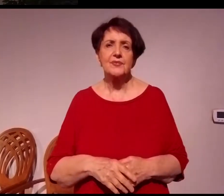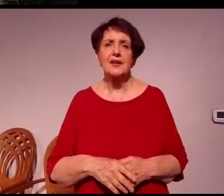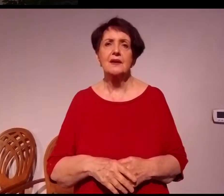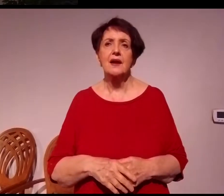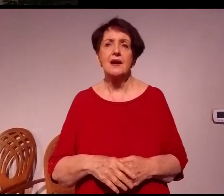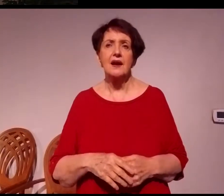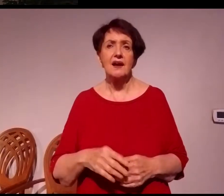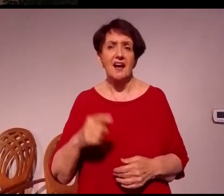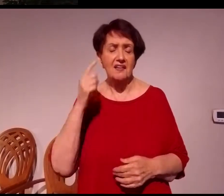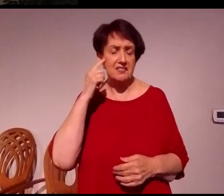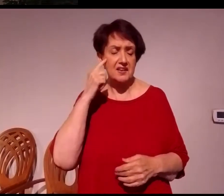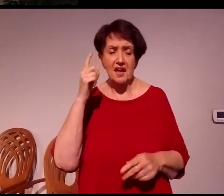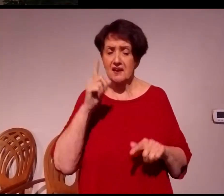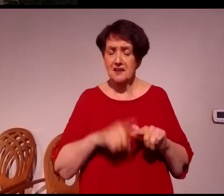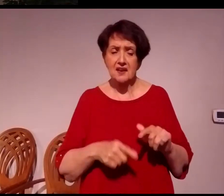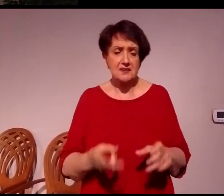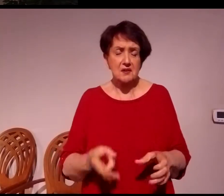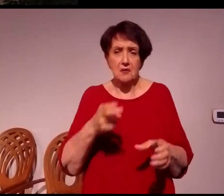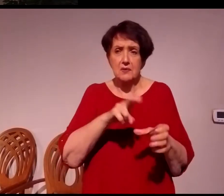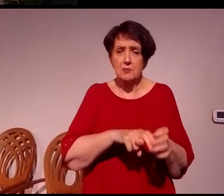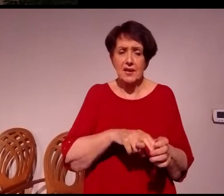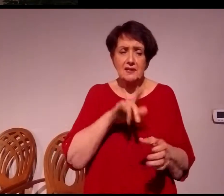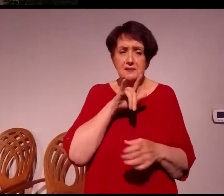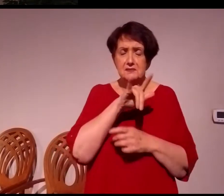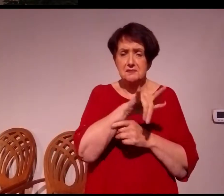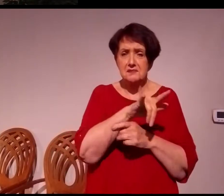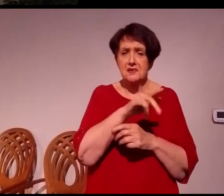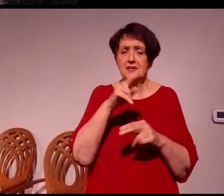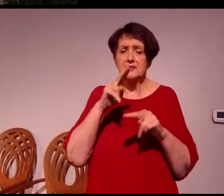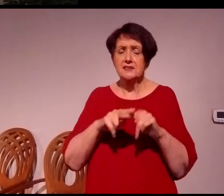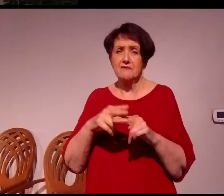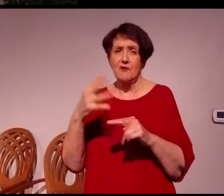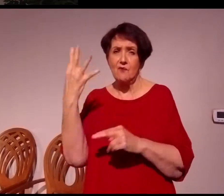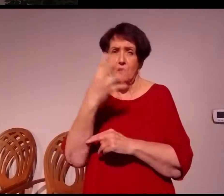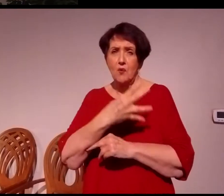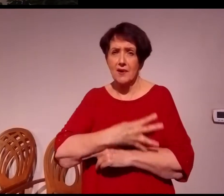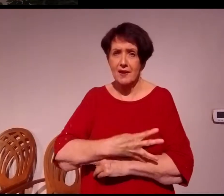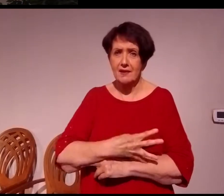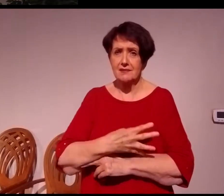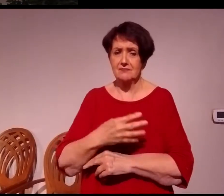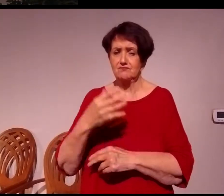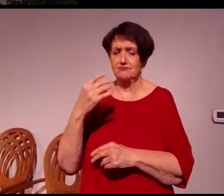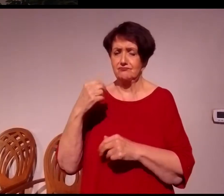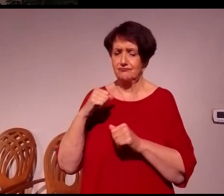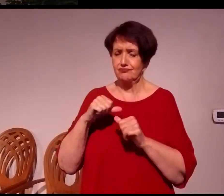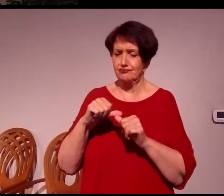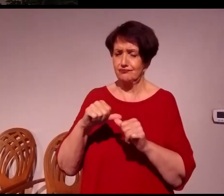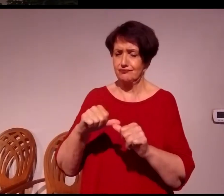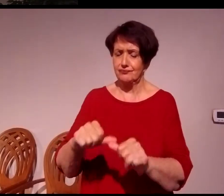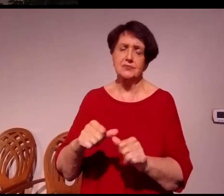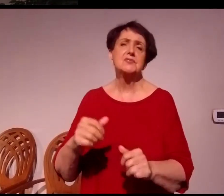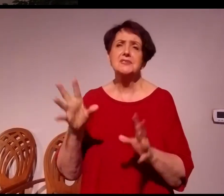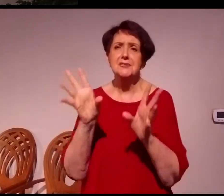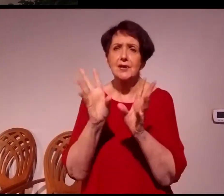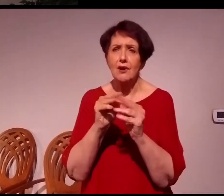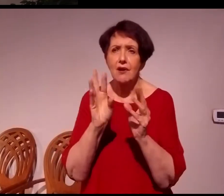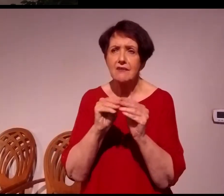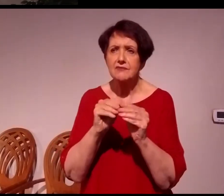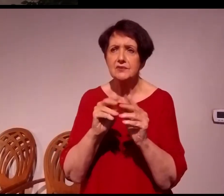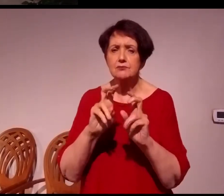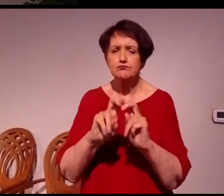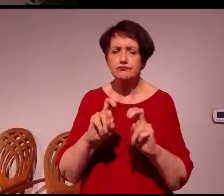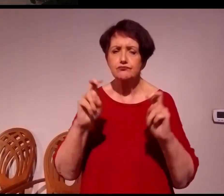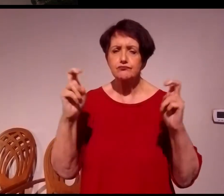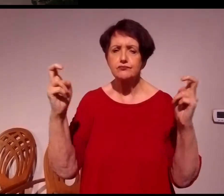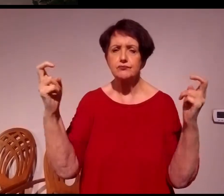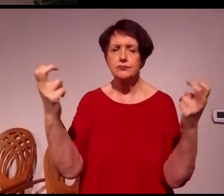I don't think I can get on the plane. I don't think I can sit for 4 days in a conference around the table. I